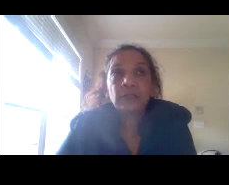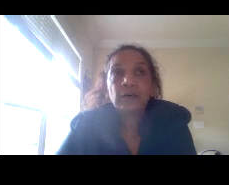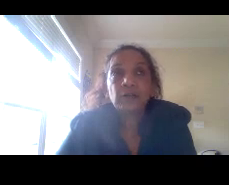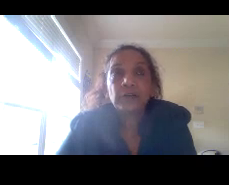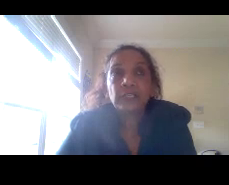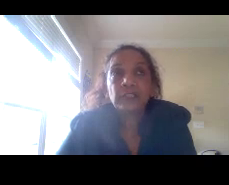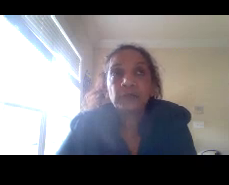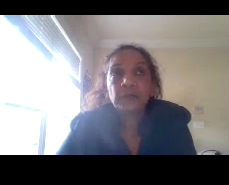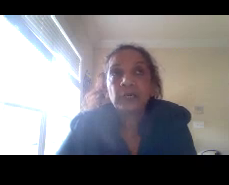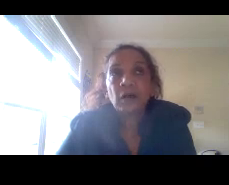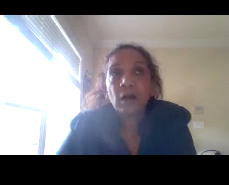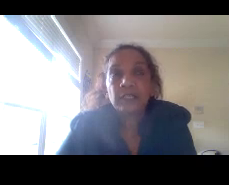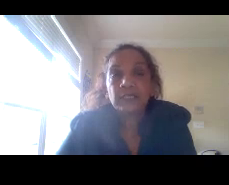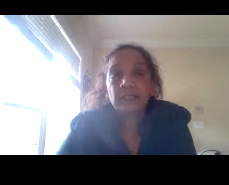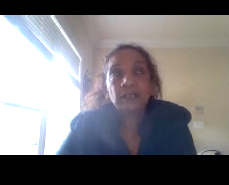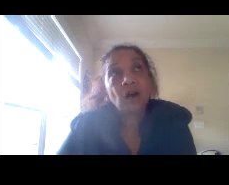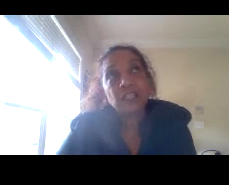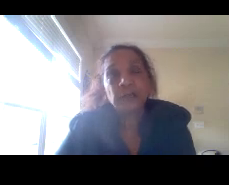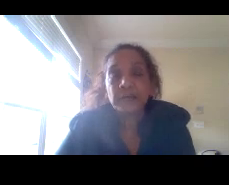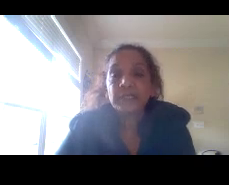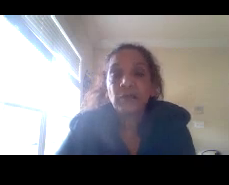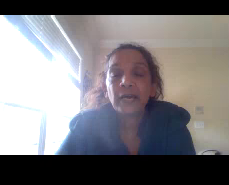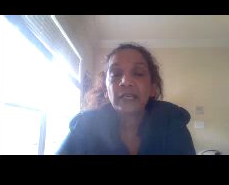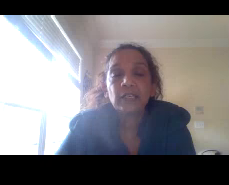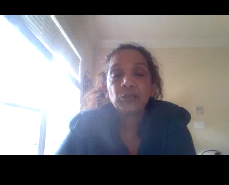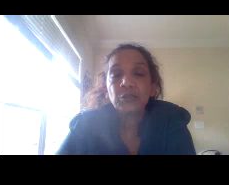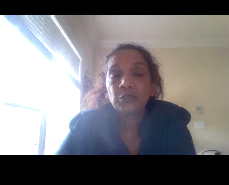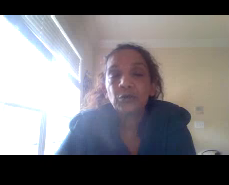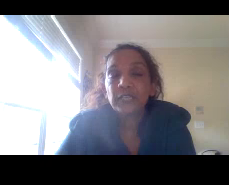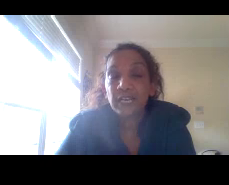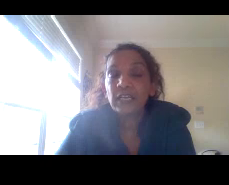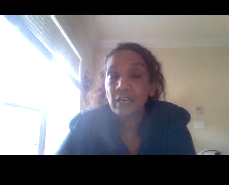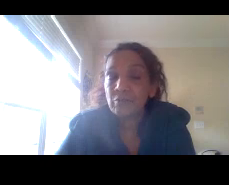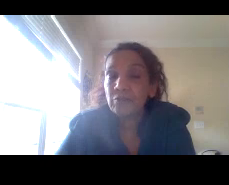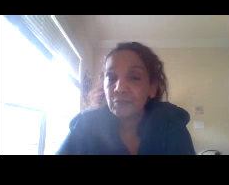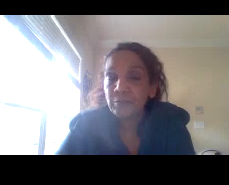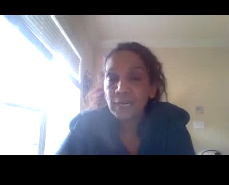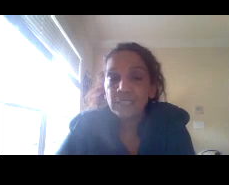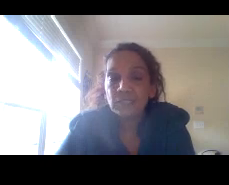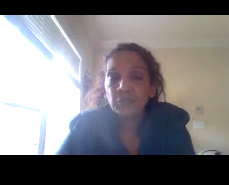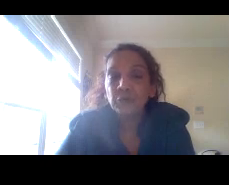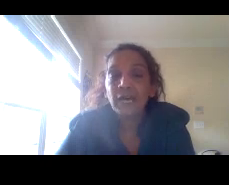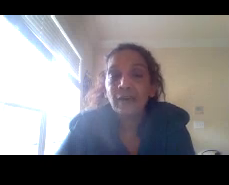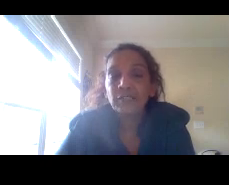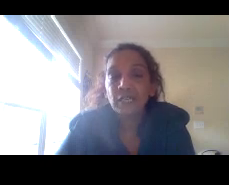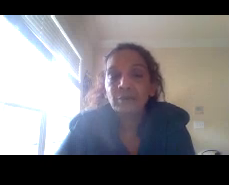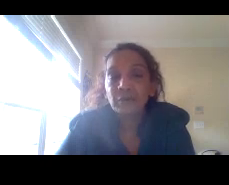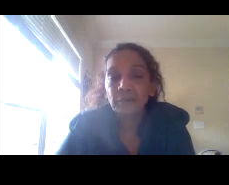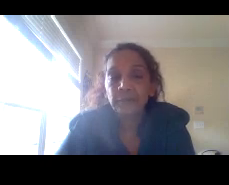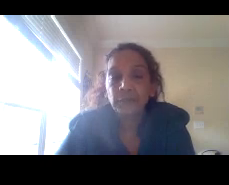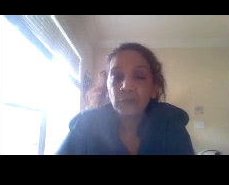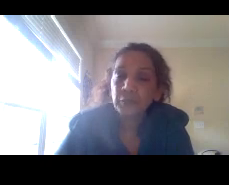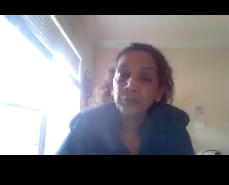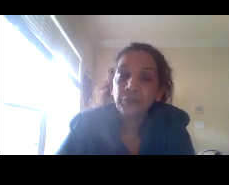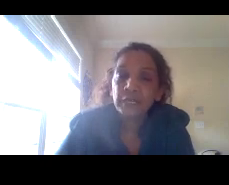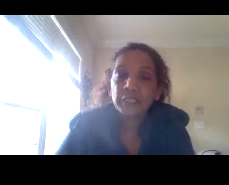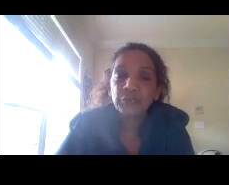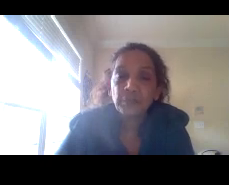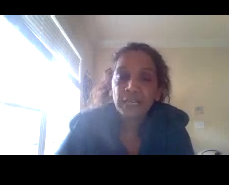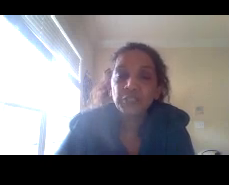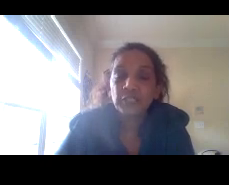get funds per cost per MSY, so you don't get enough from us. So you will have to come up